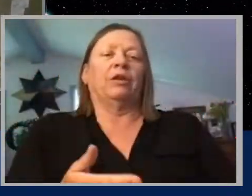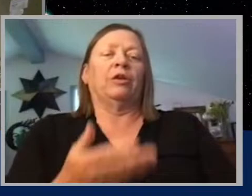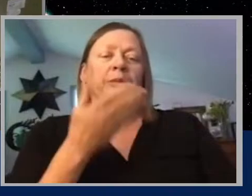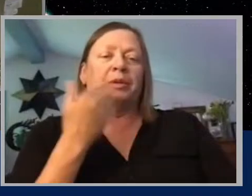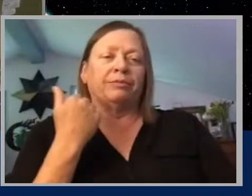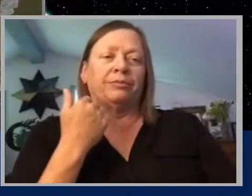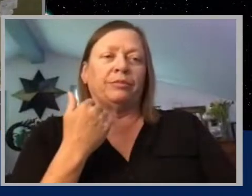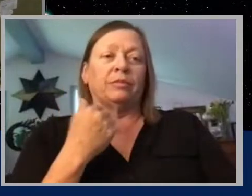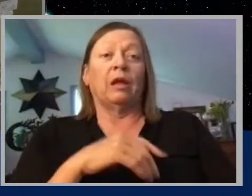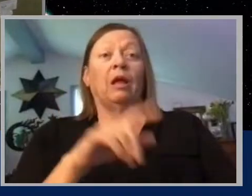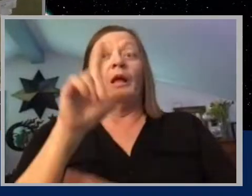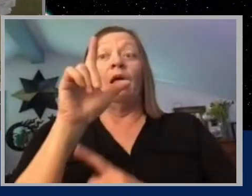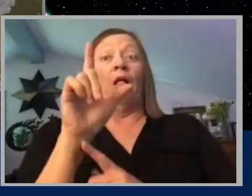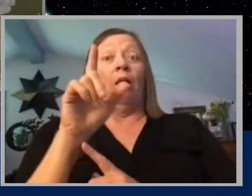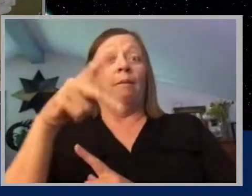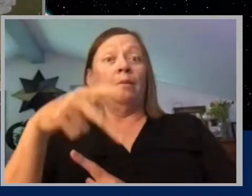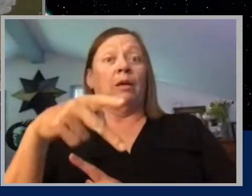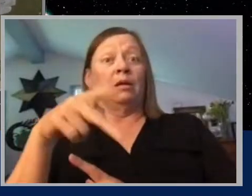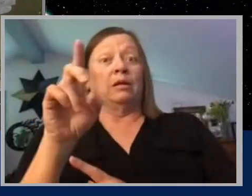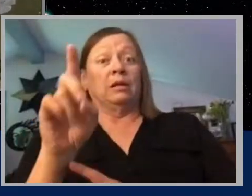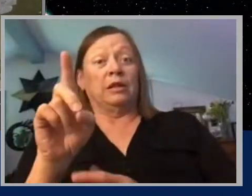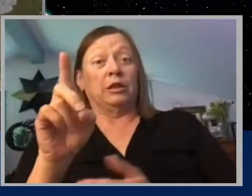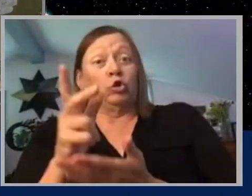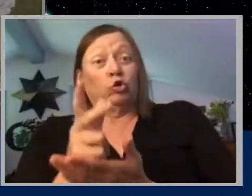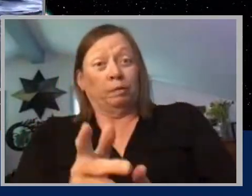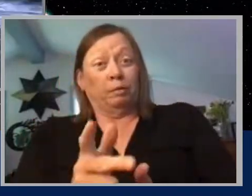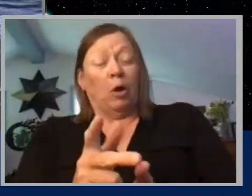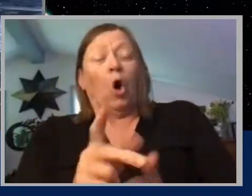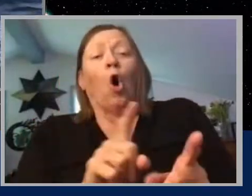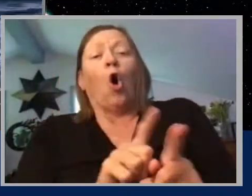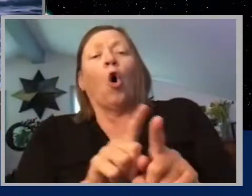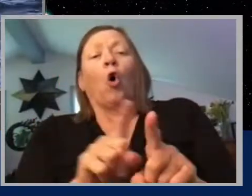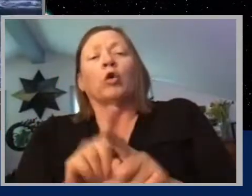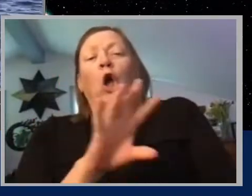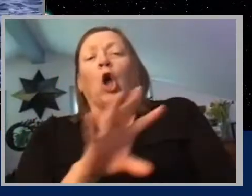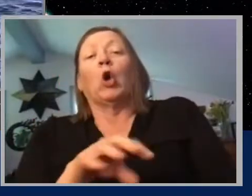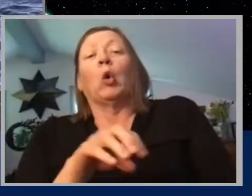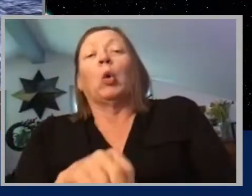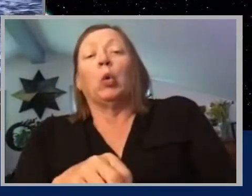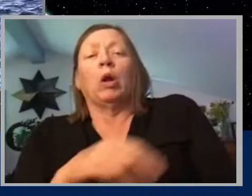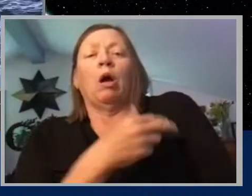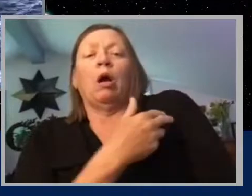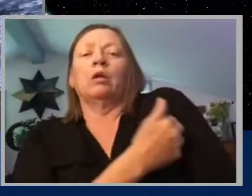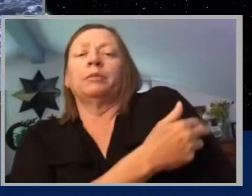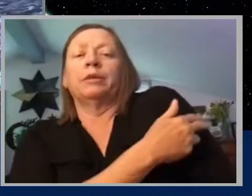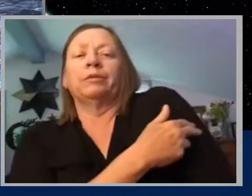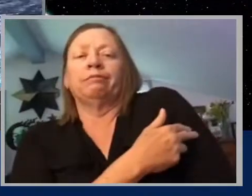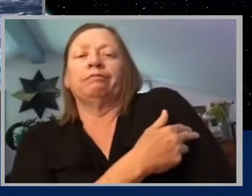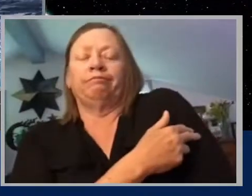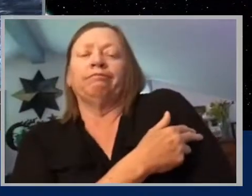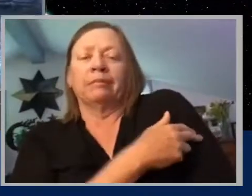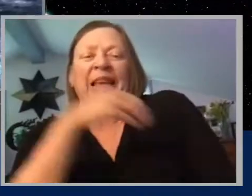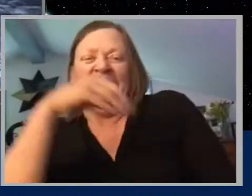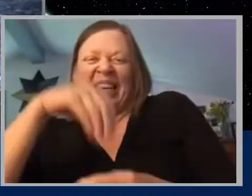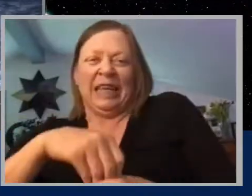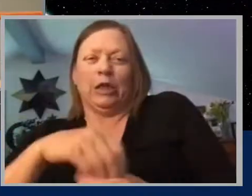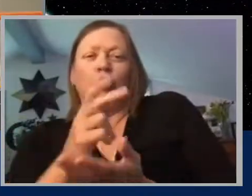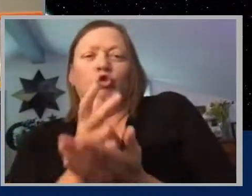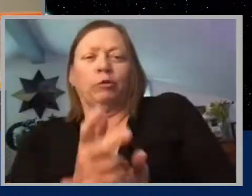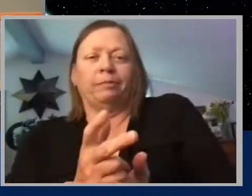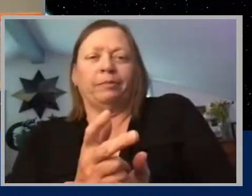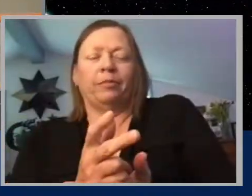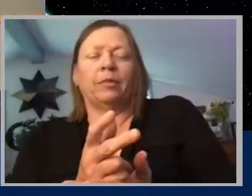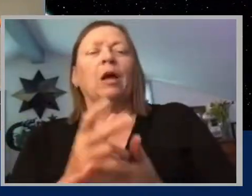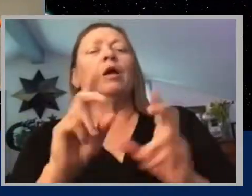it provides basically a hospital with us. We take it with us, and the DoD helps provide that kind of